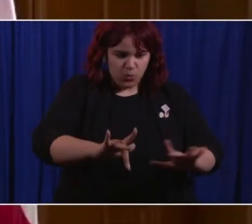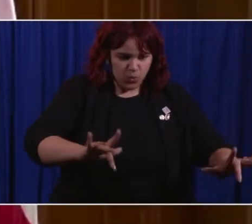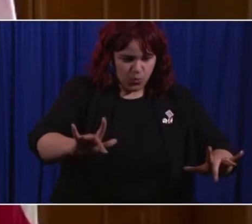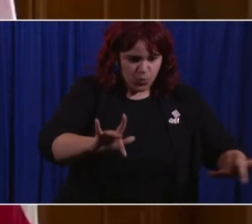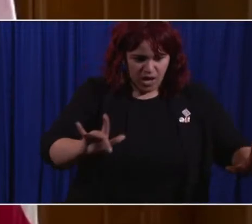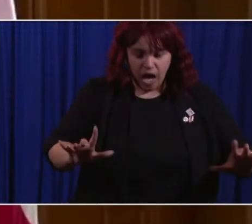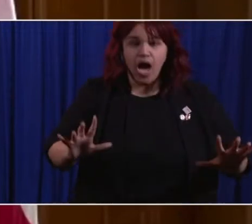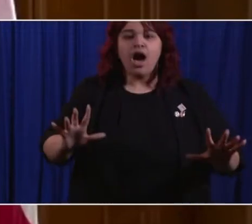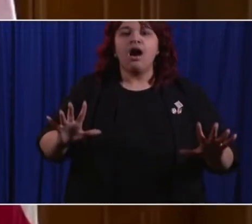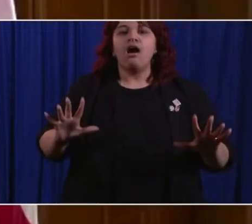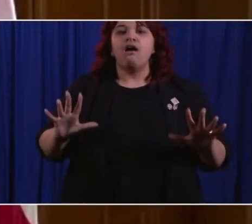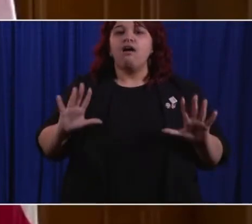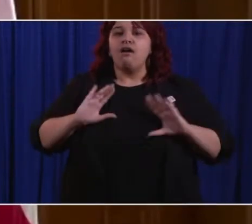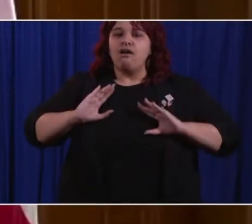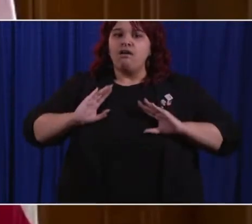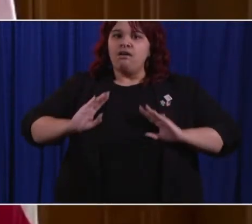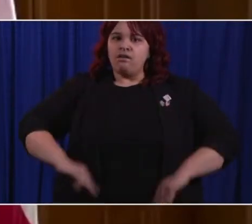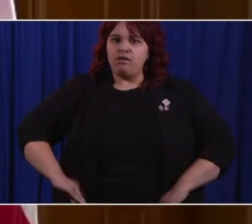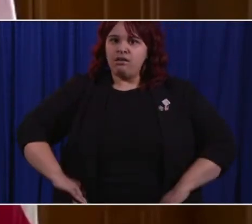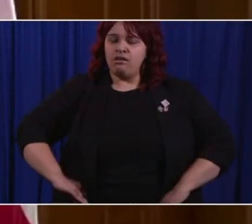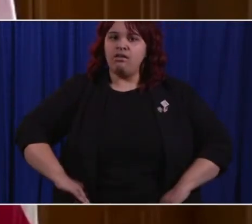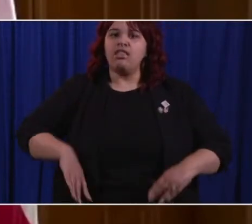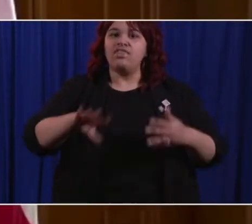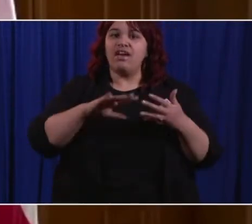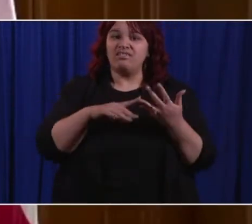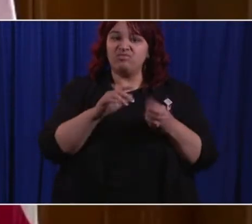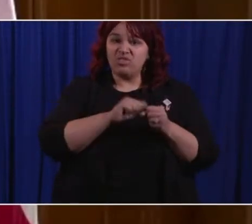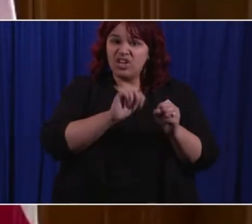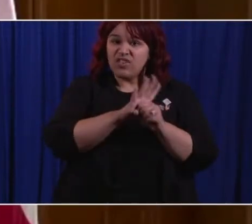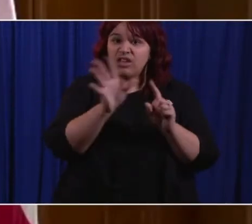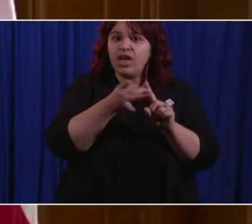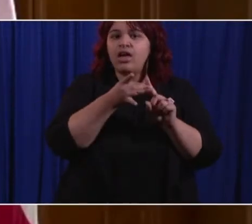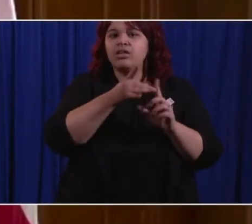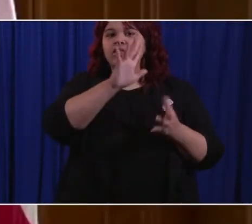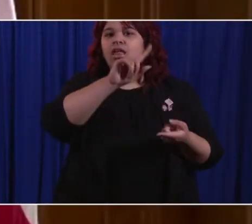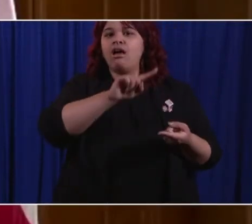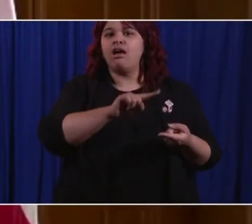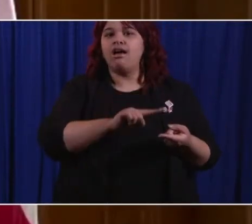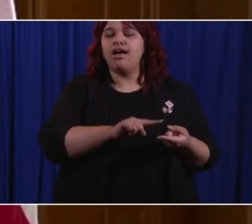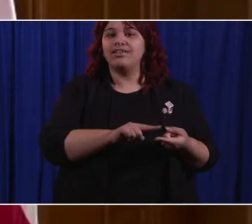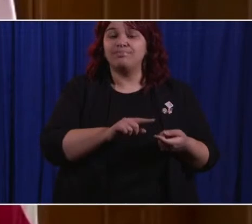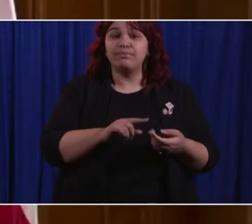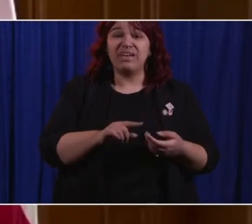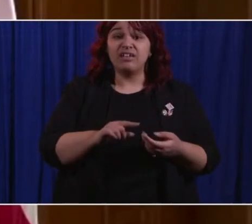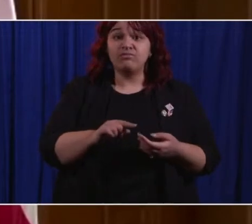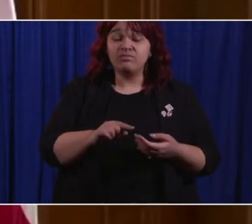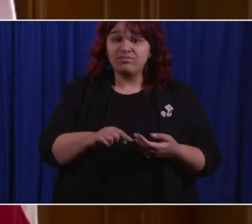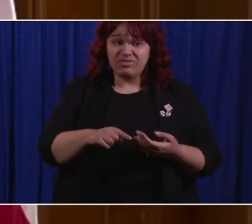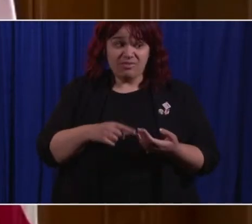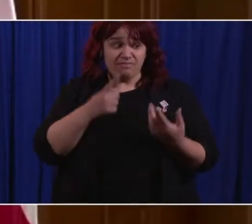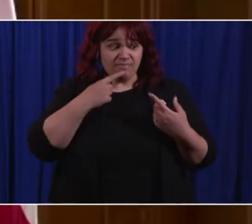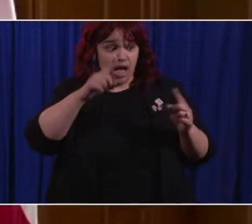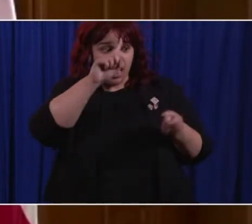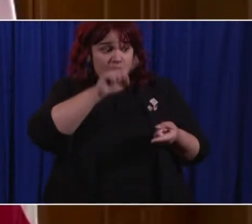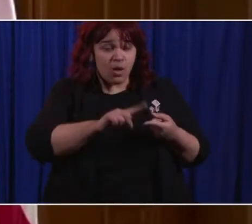happens. But when that will happen, I can't really tell you that, and I don't think anybody can.